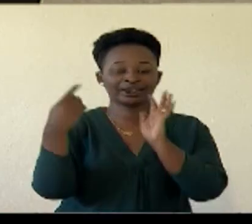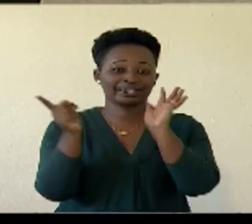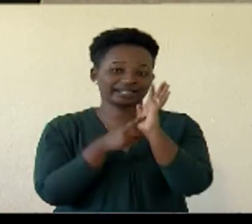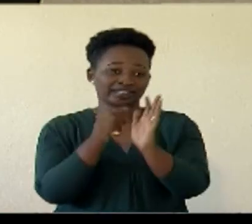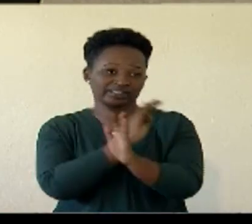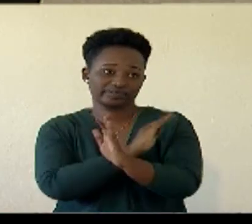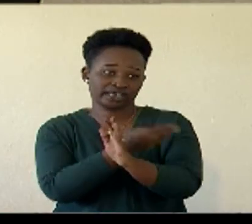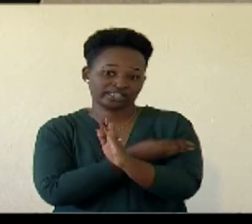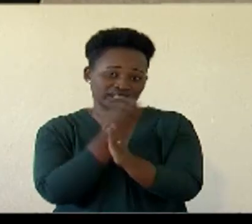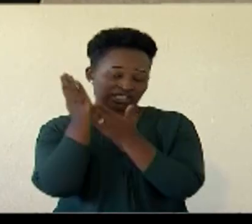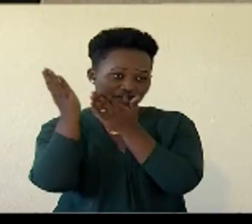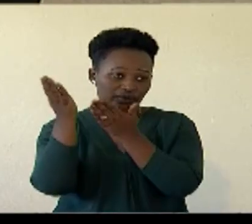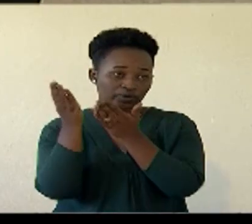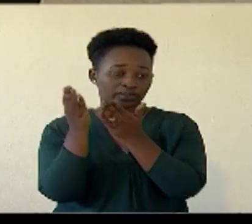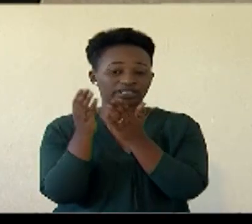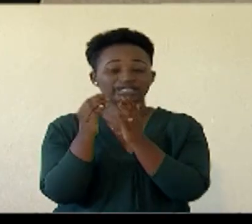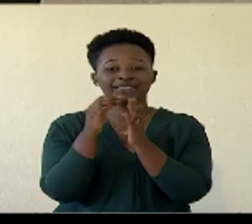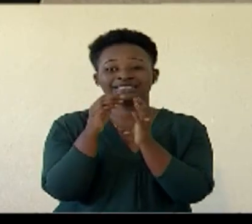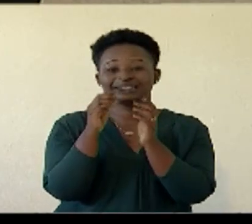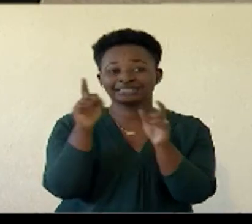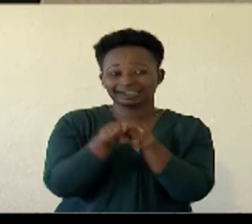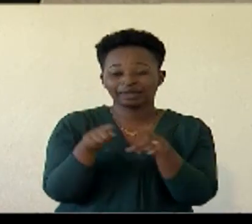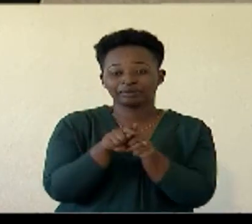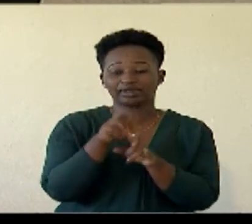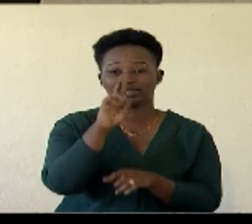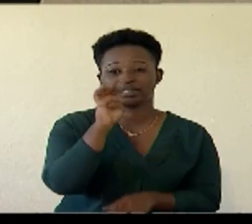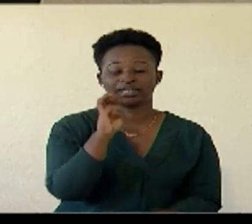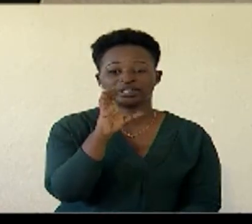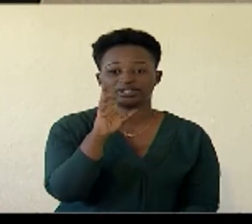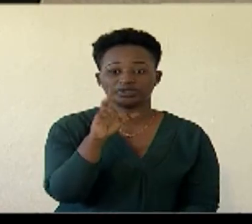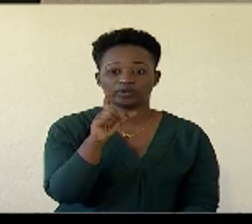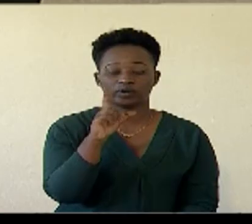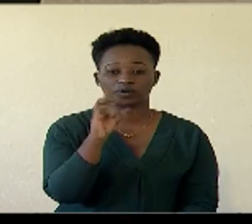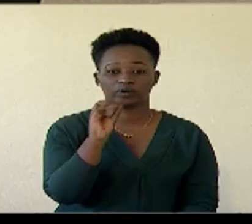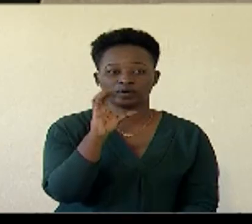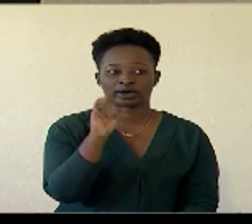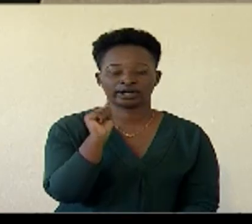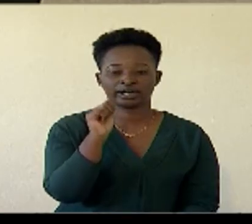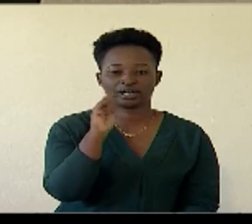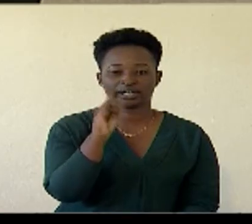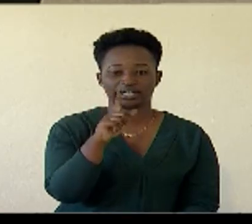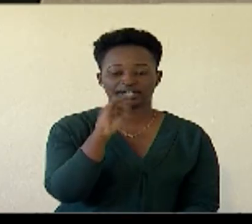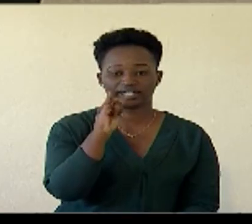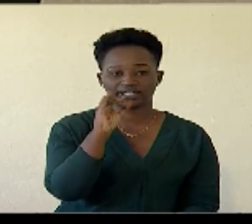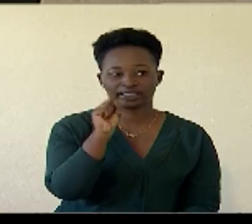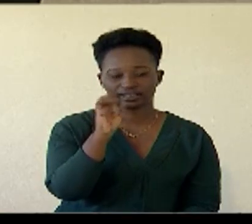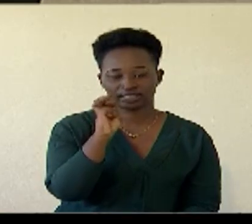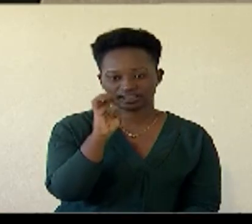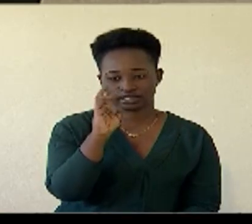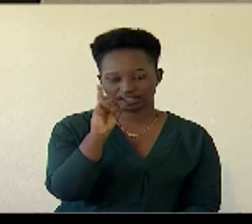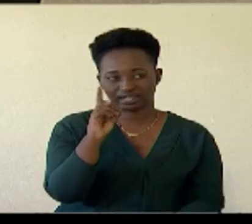here is delocalized, so it enters within the ring, so of the benzene, and